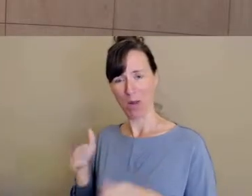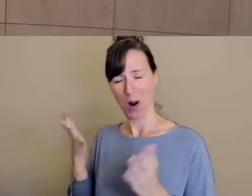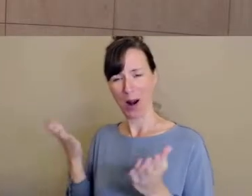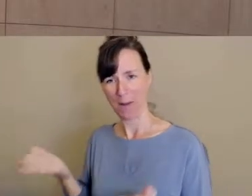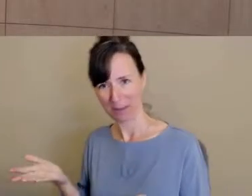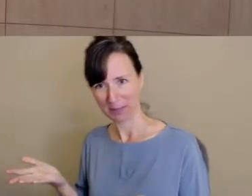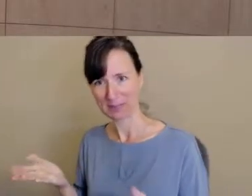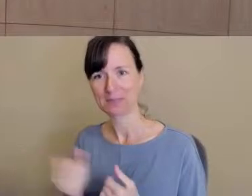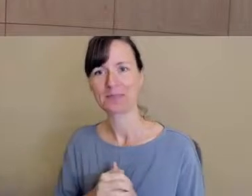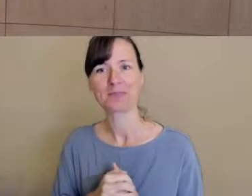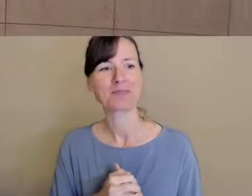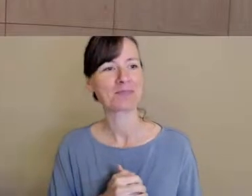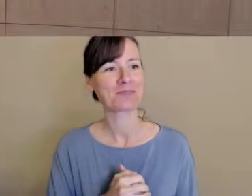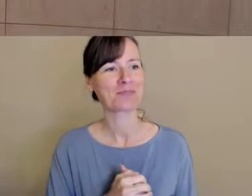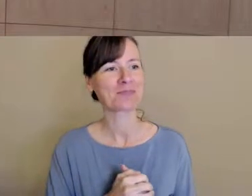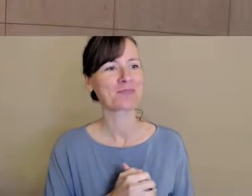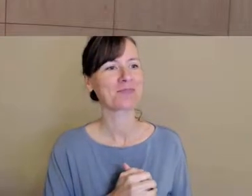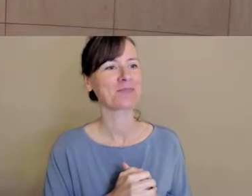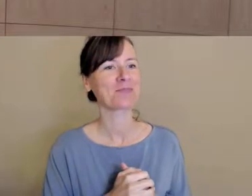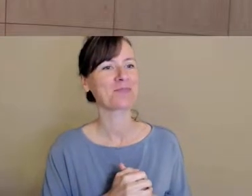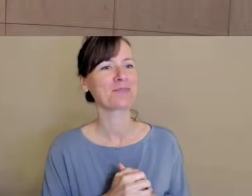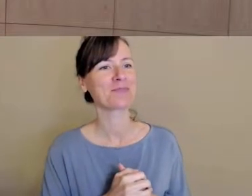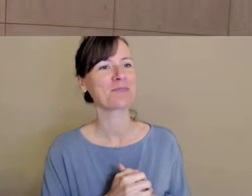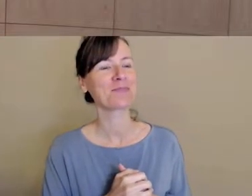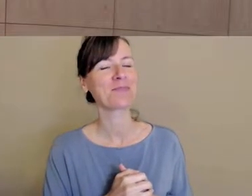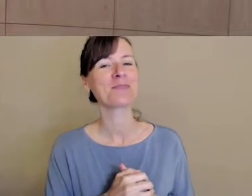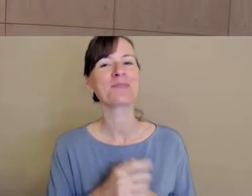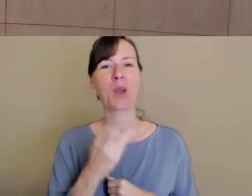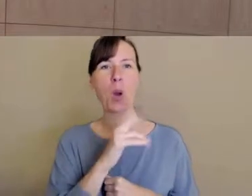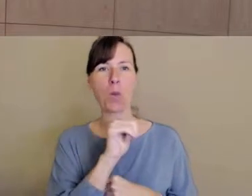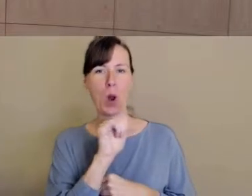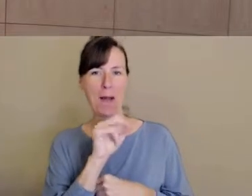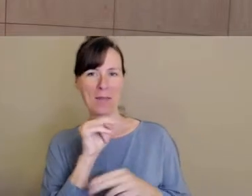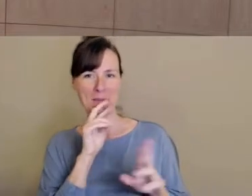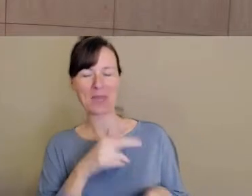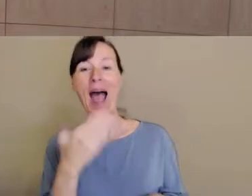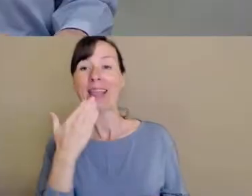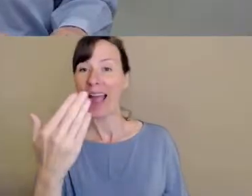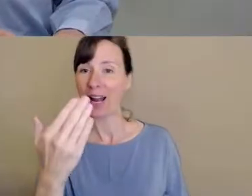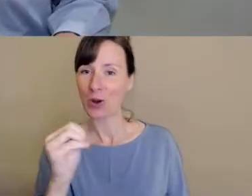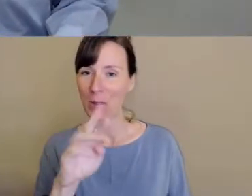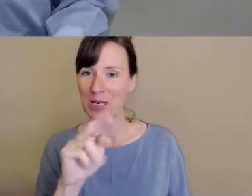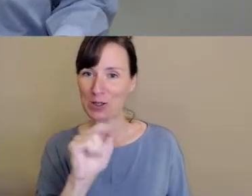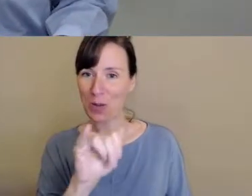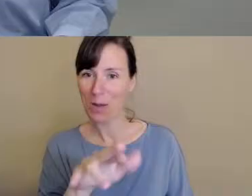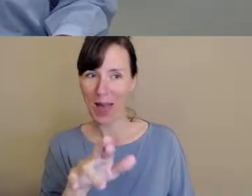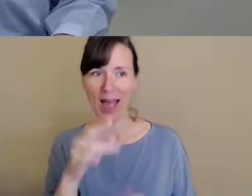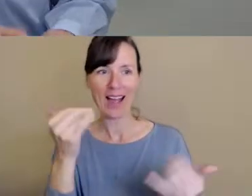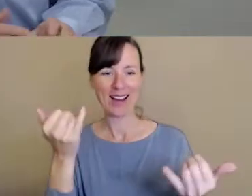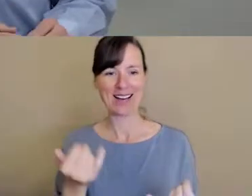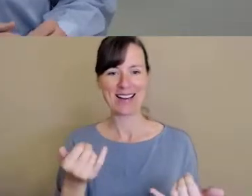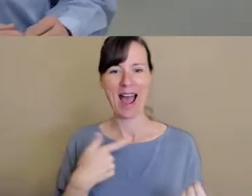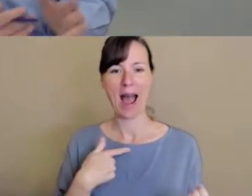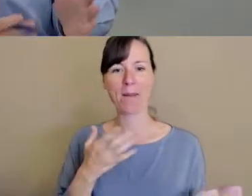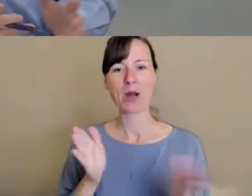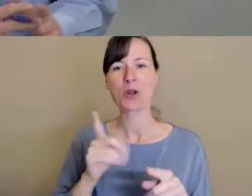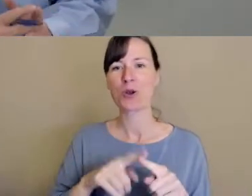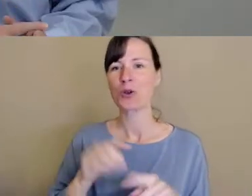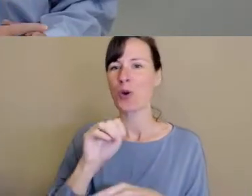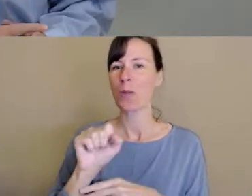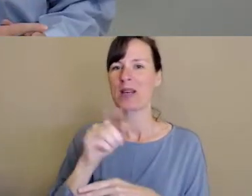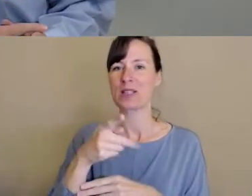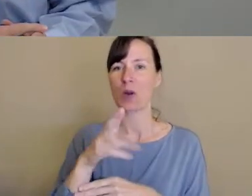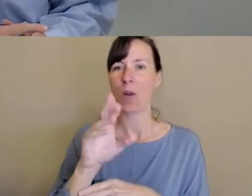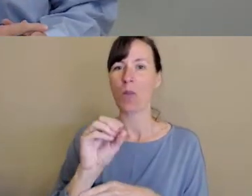Well, thank you for that, Mr. Mayor. And we're going to tag team here. I'm going to turn to Ms. Prom to give us an update on a program